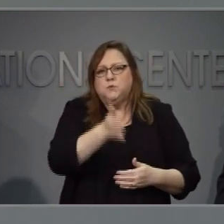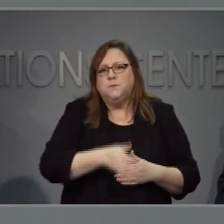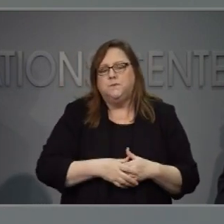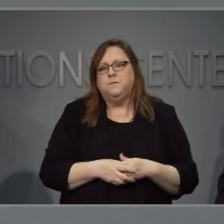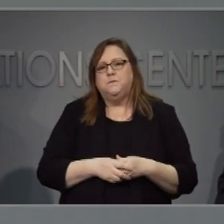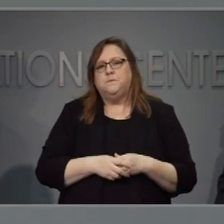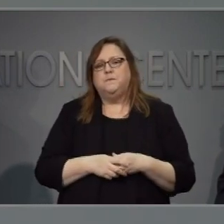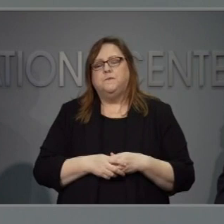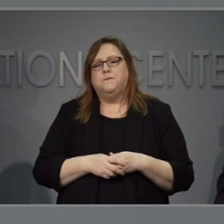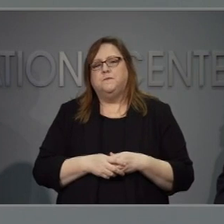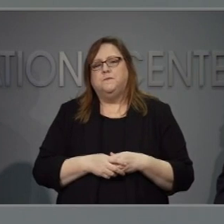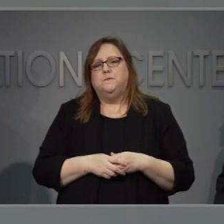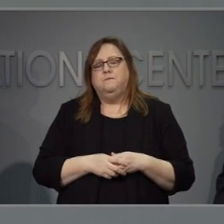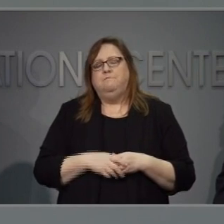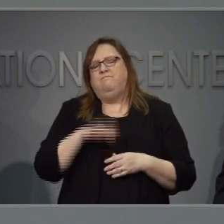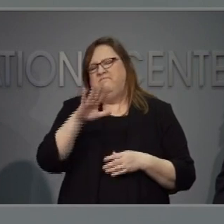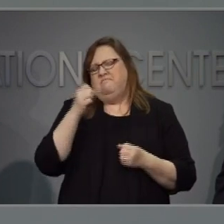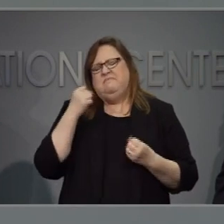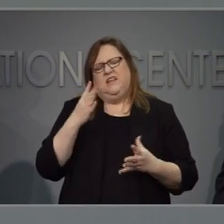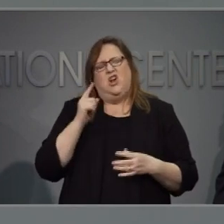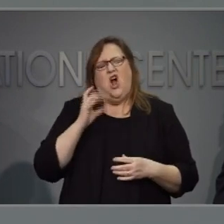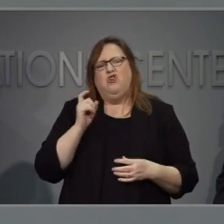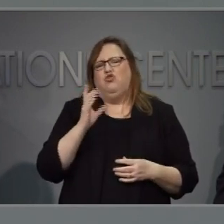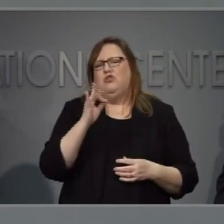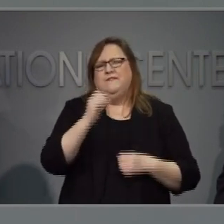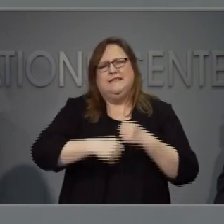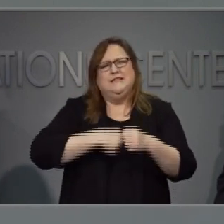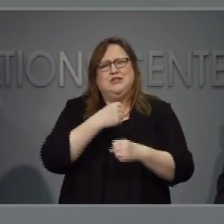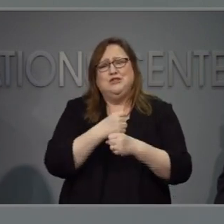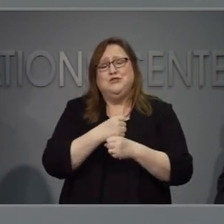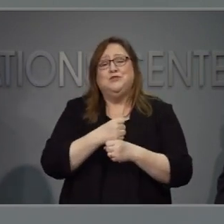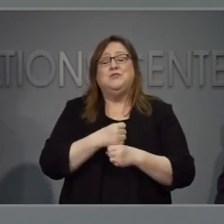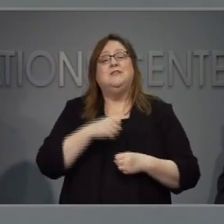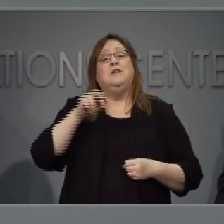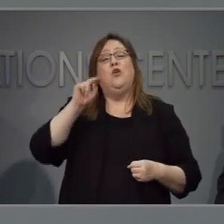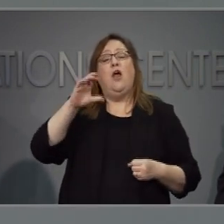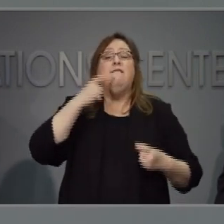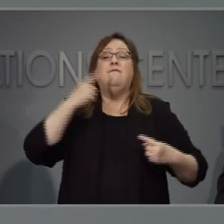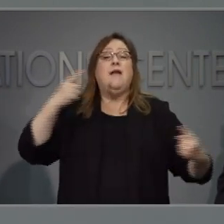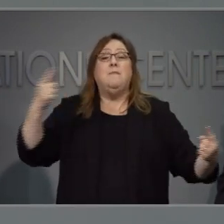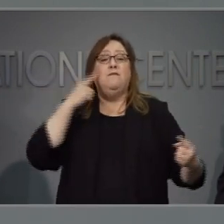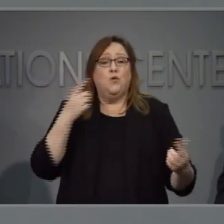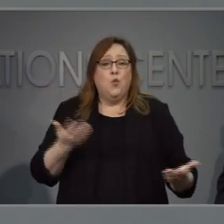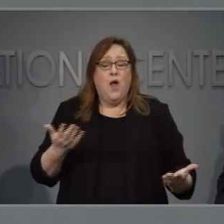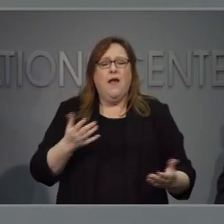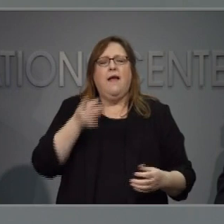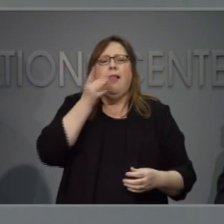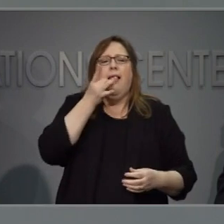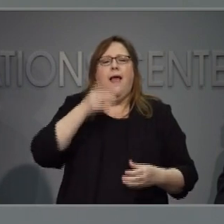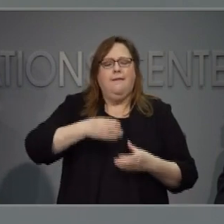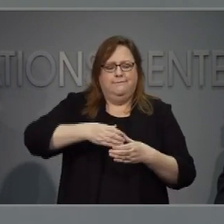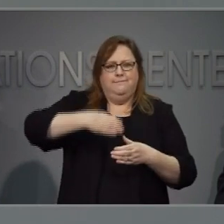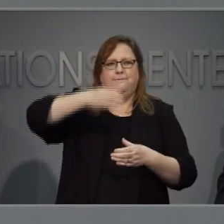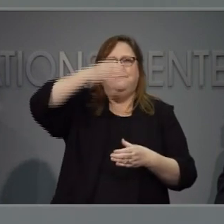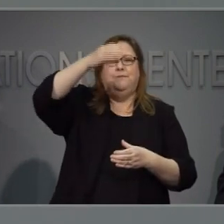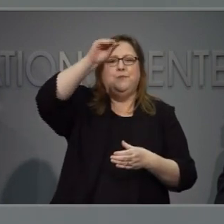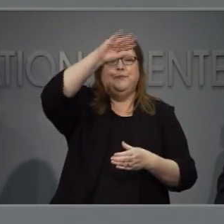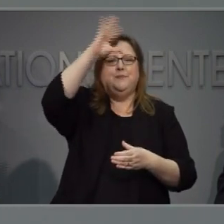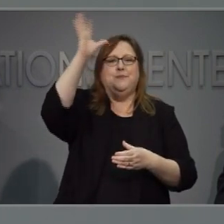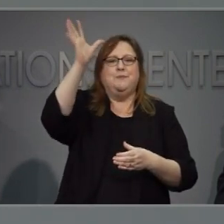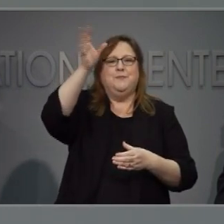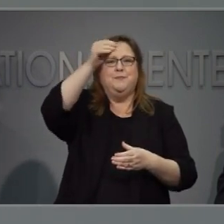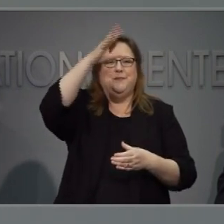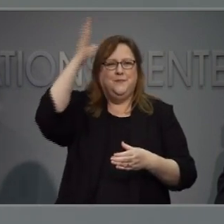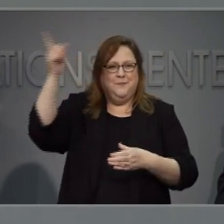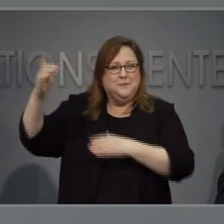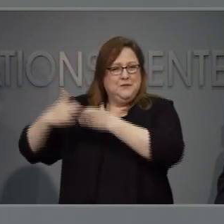For centuries, North Carolina has been home to 7 majestic lighthouses, symbols of our strength, hope for